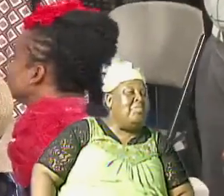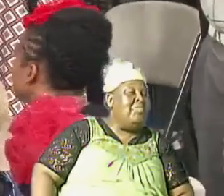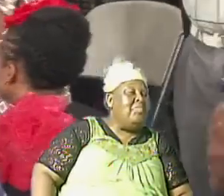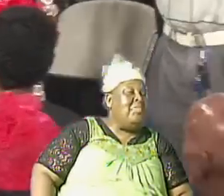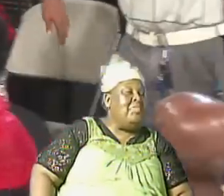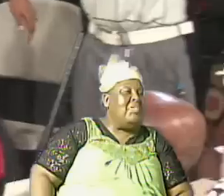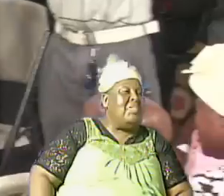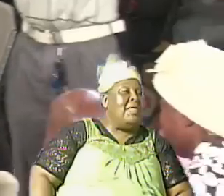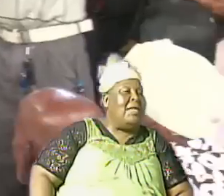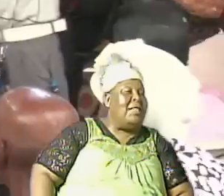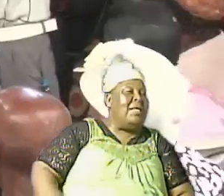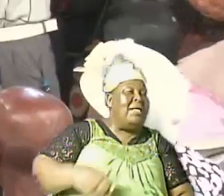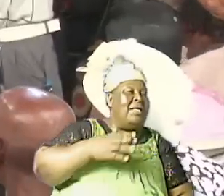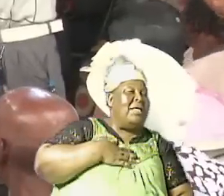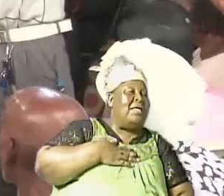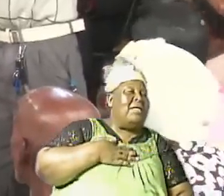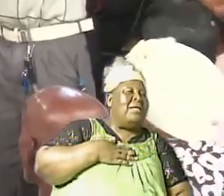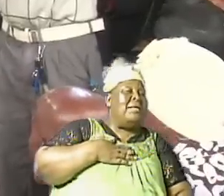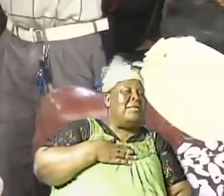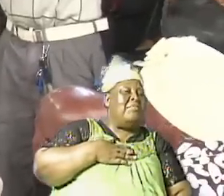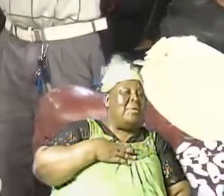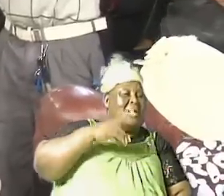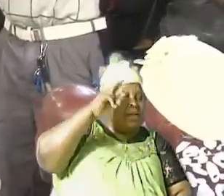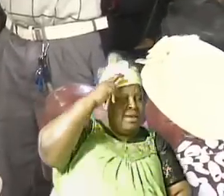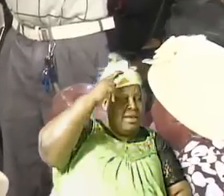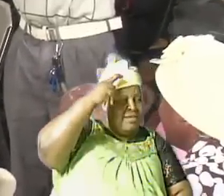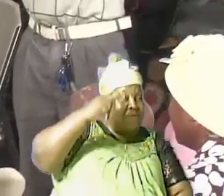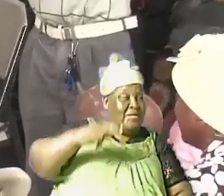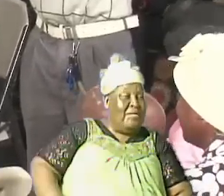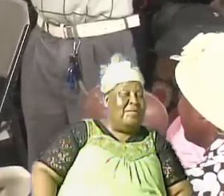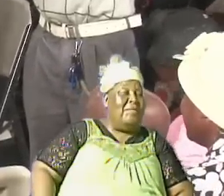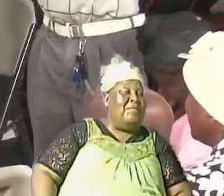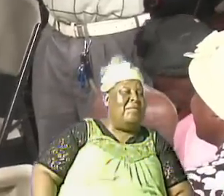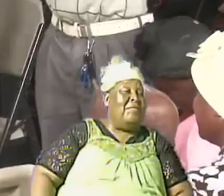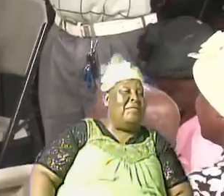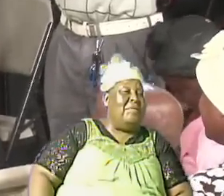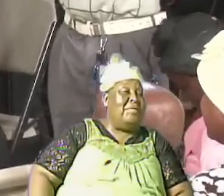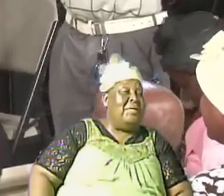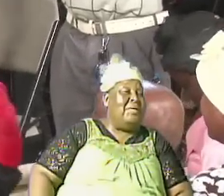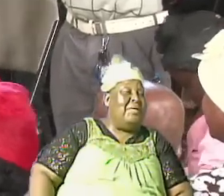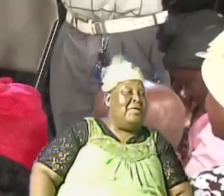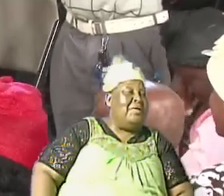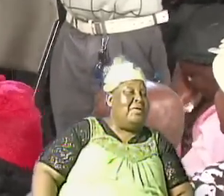I'm not like my nephew, Maurice. You see him sharp?